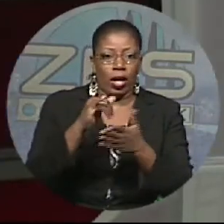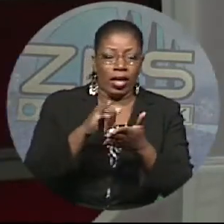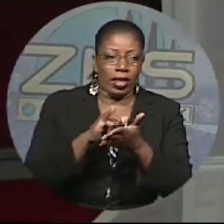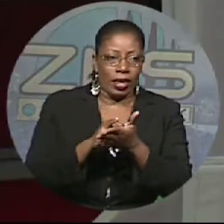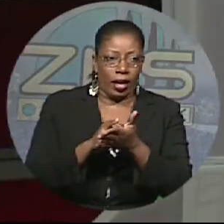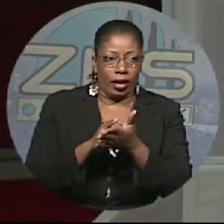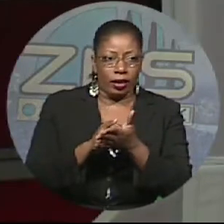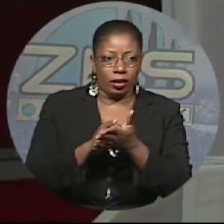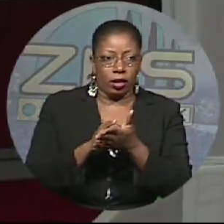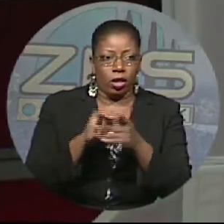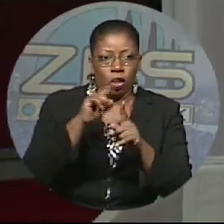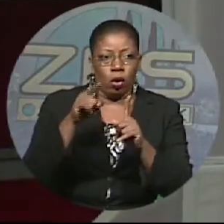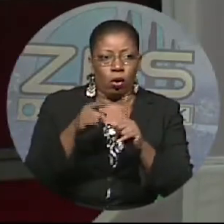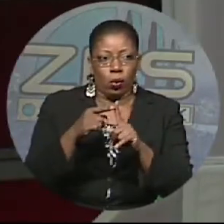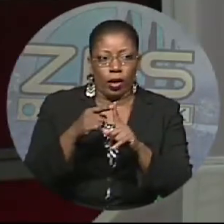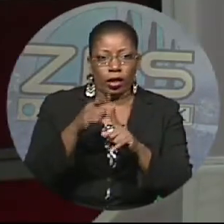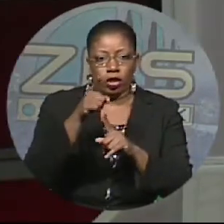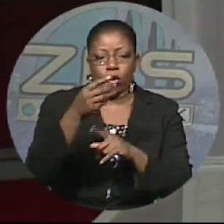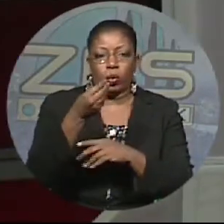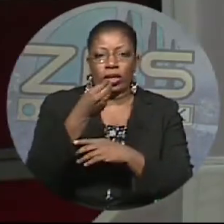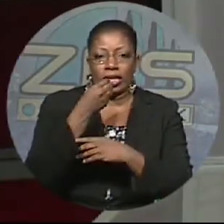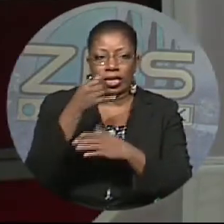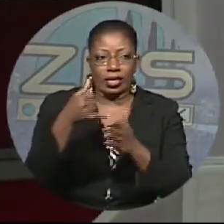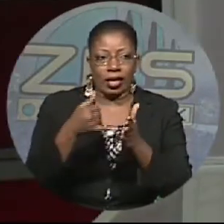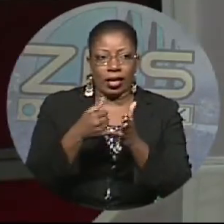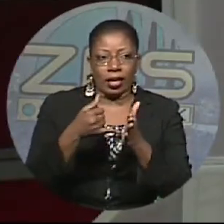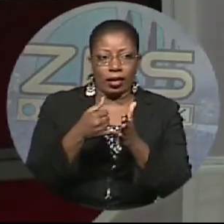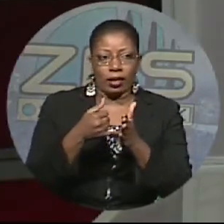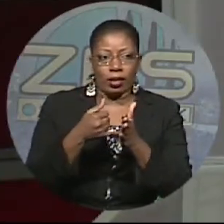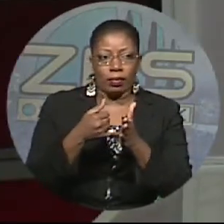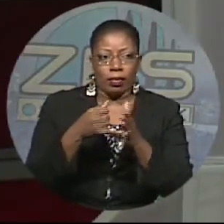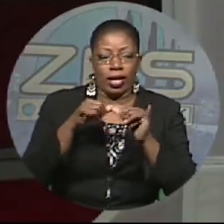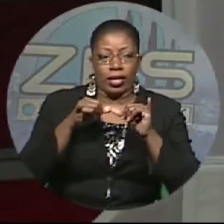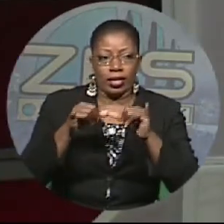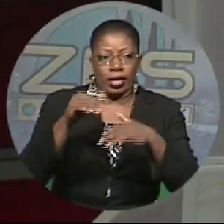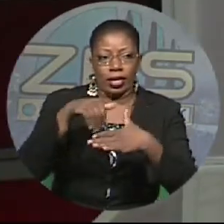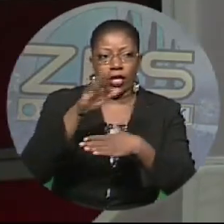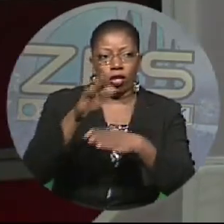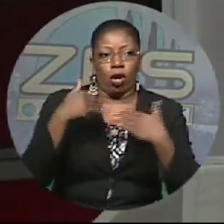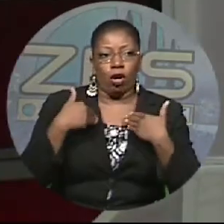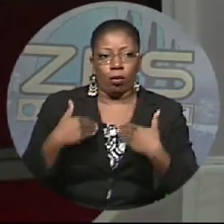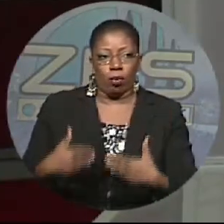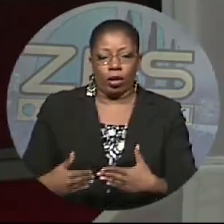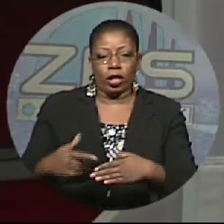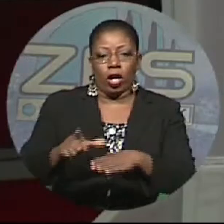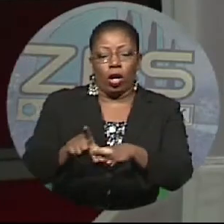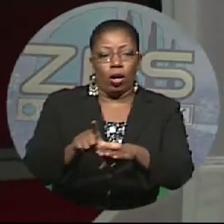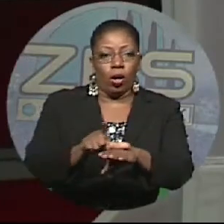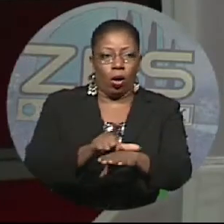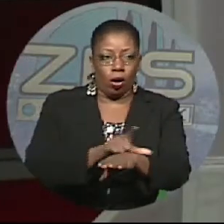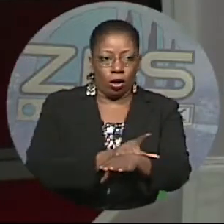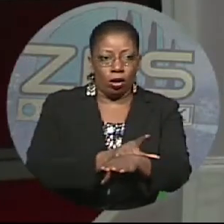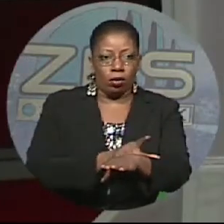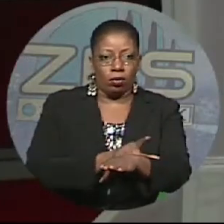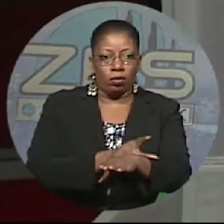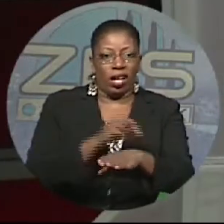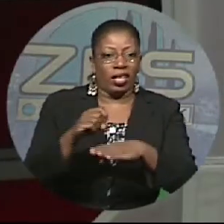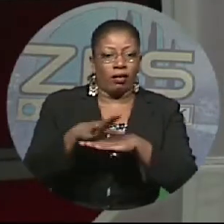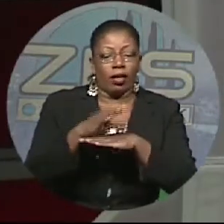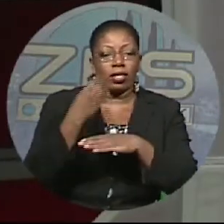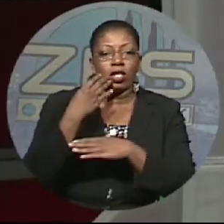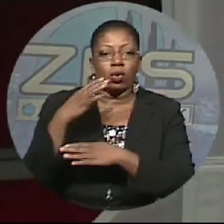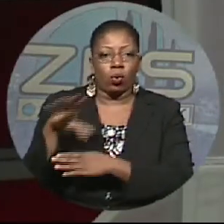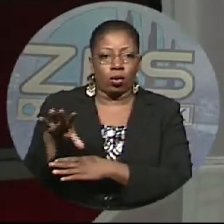that when you eat it, it actually stays in your body a little longer, and sometimes the effect is